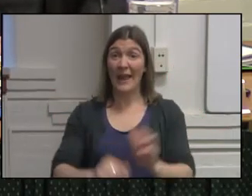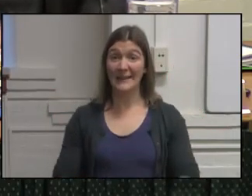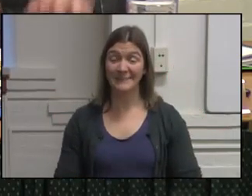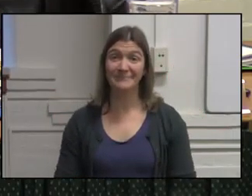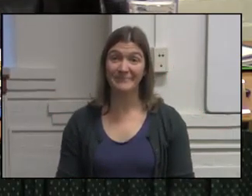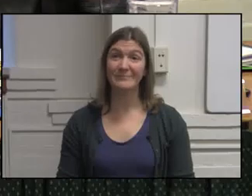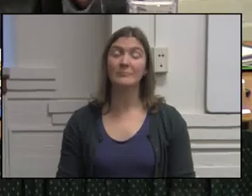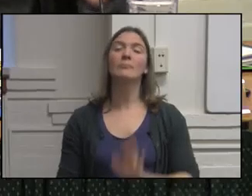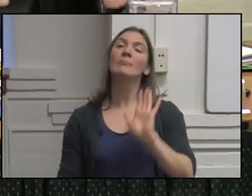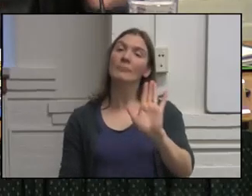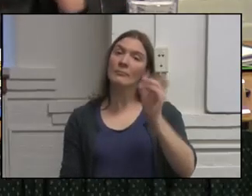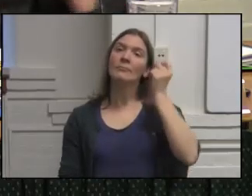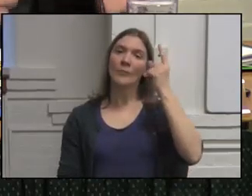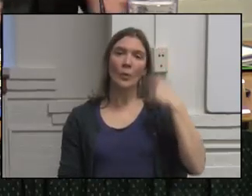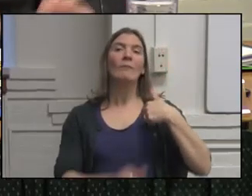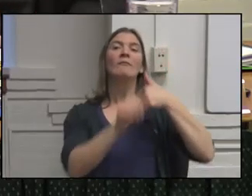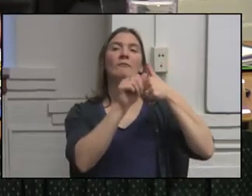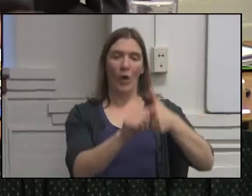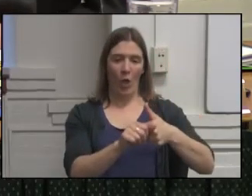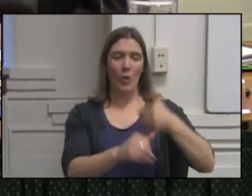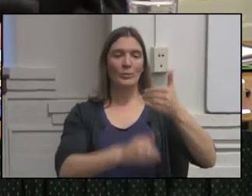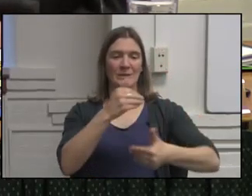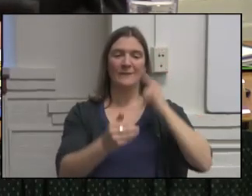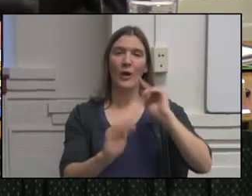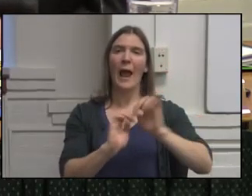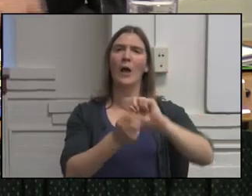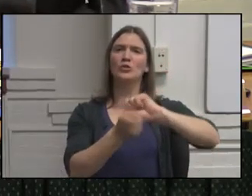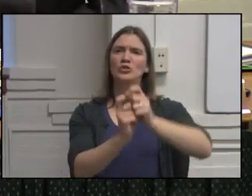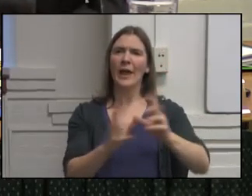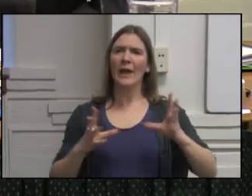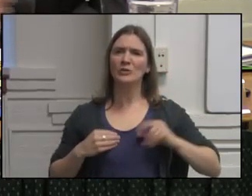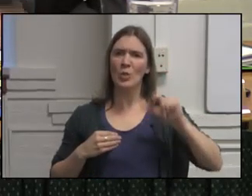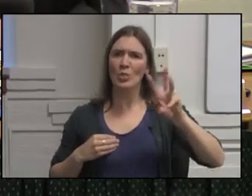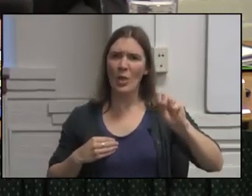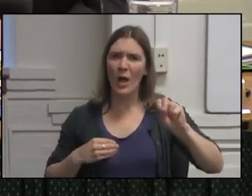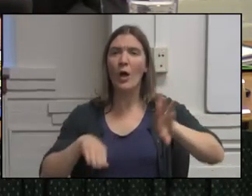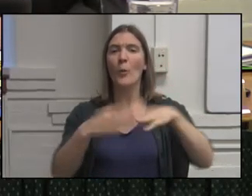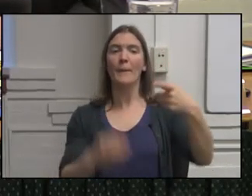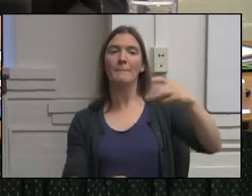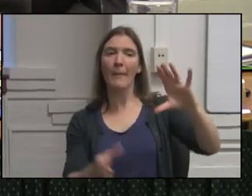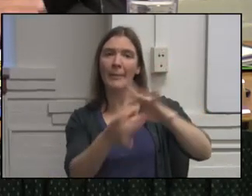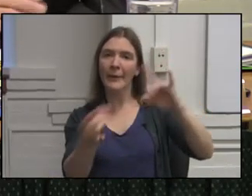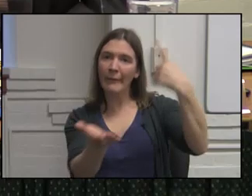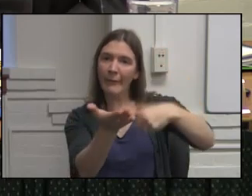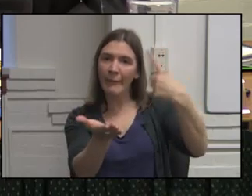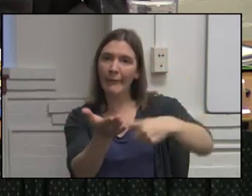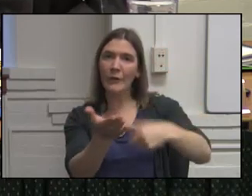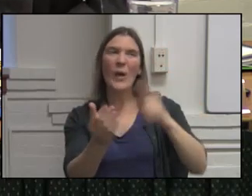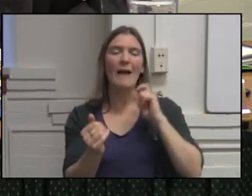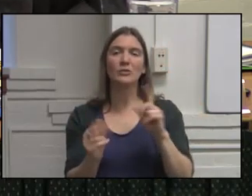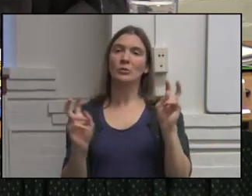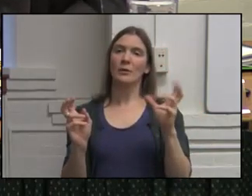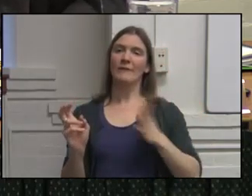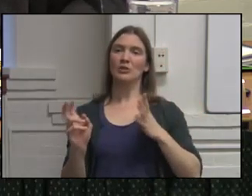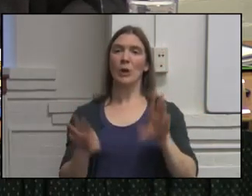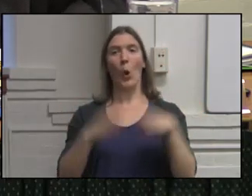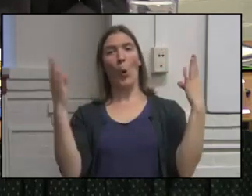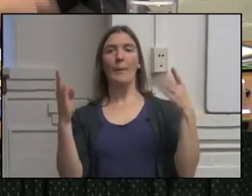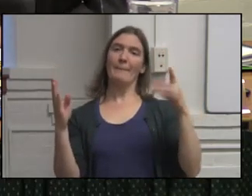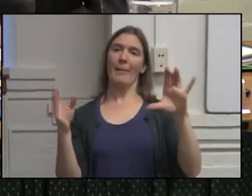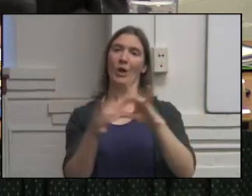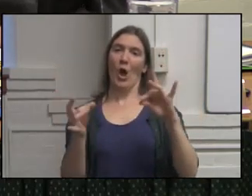is, in accordance with the procedures related to adoption of ordinances, it's a public hearing, so it would be appropriate for you to declare the opening of a public